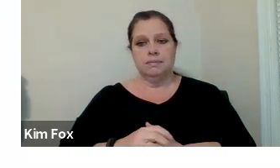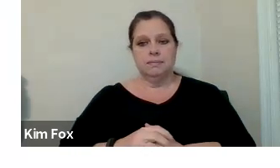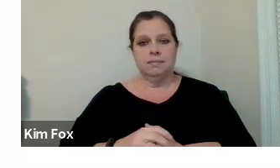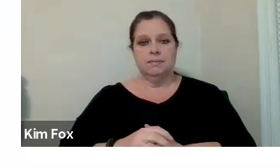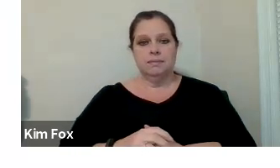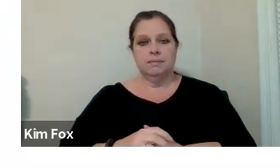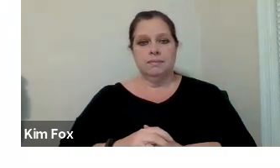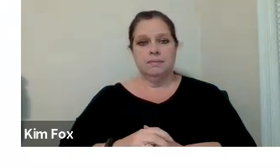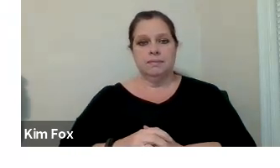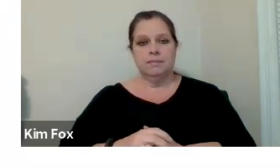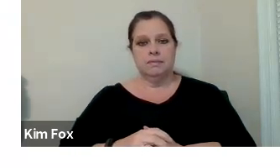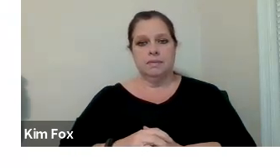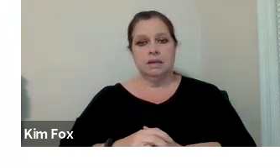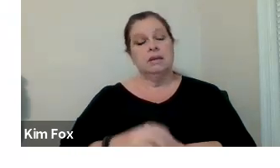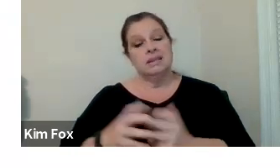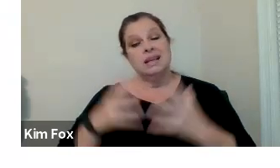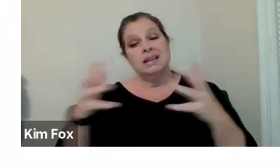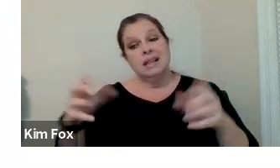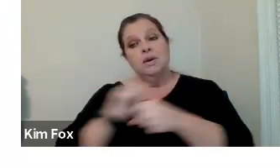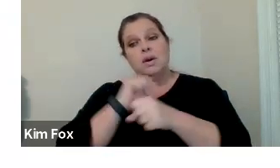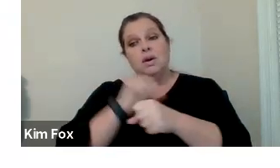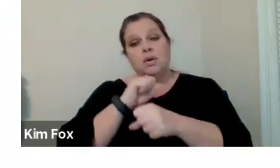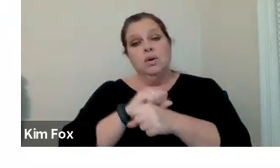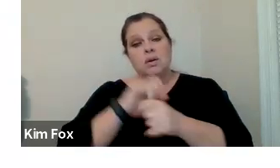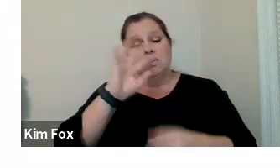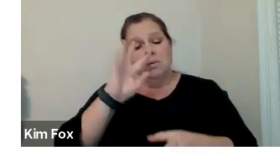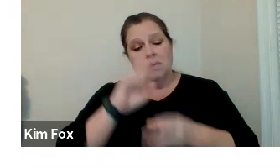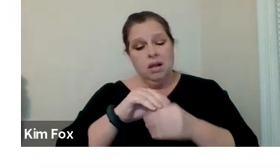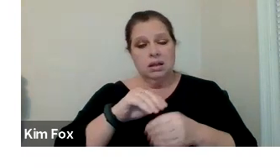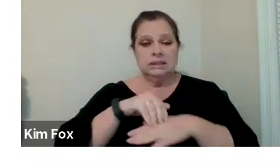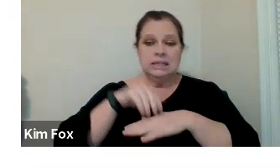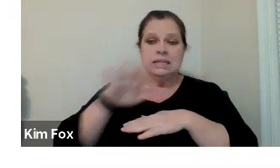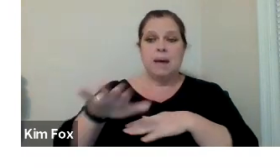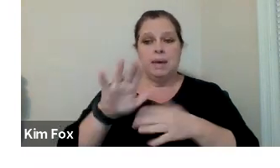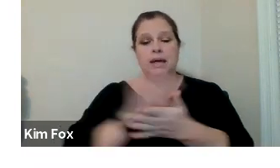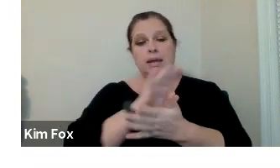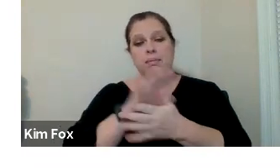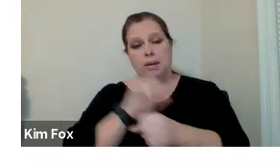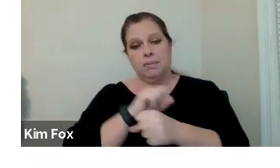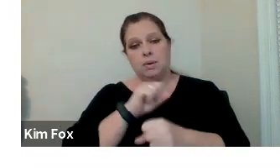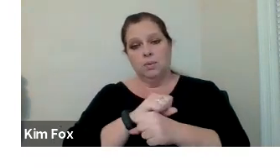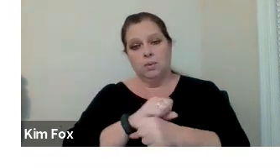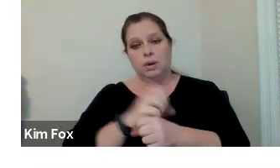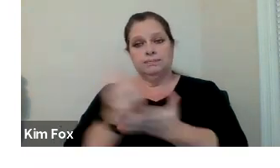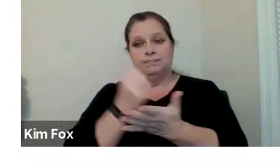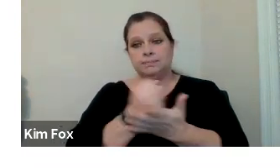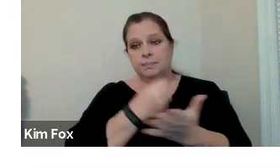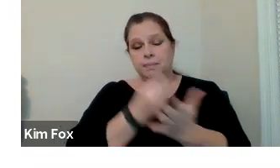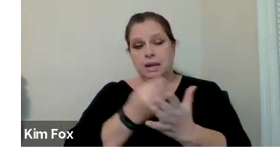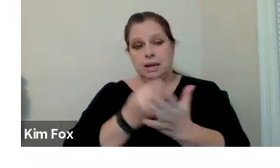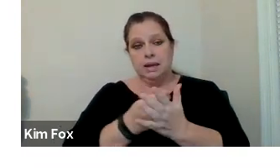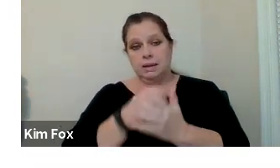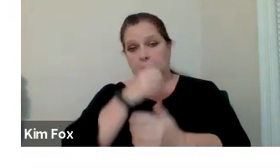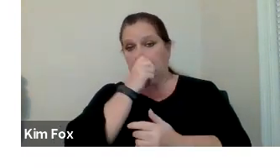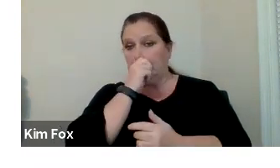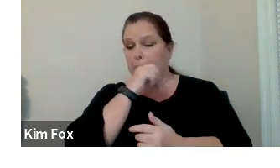It just takes the diligence to submit the required paperwork though, and completing the process to earn a scholarship or grant